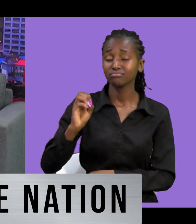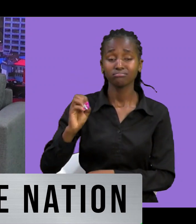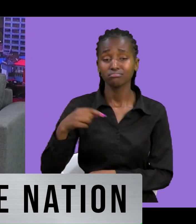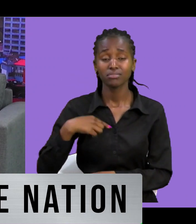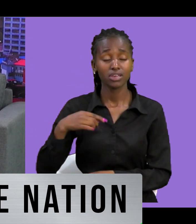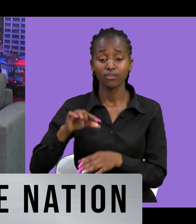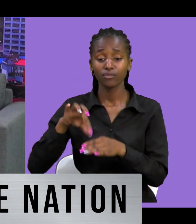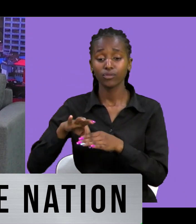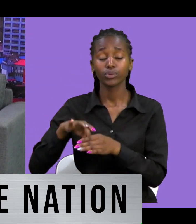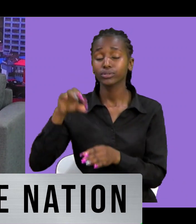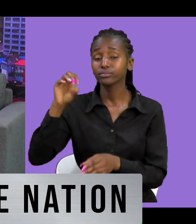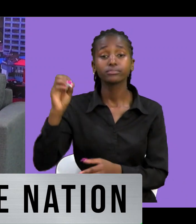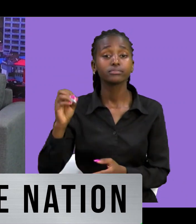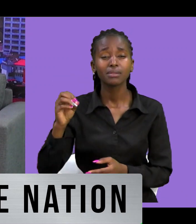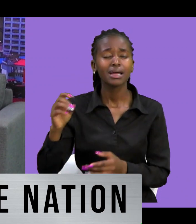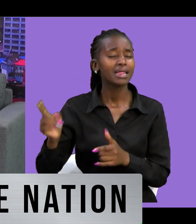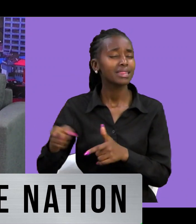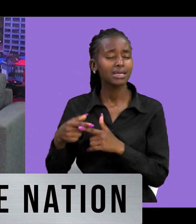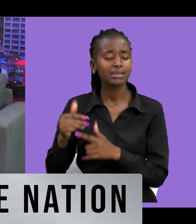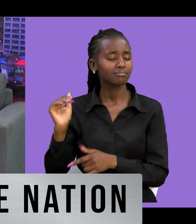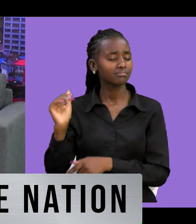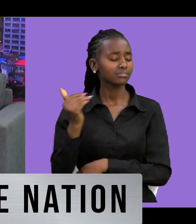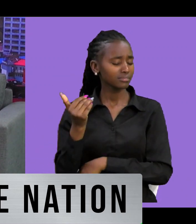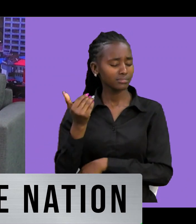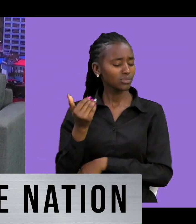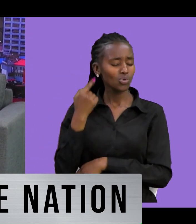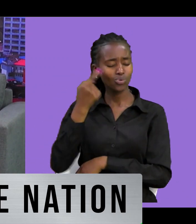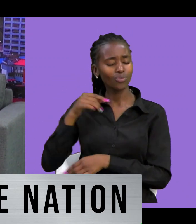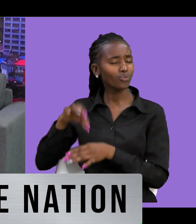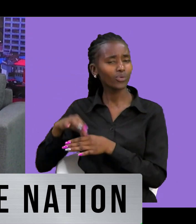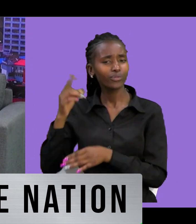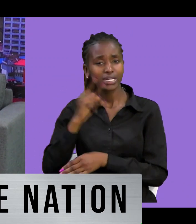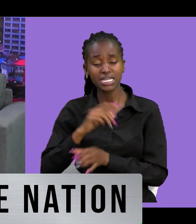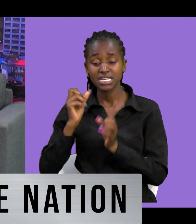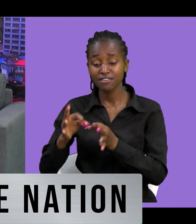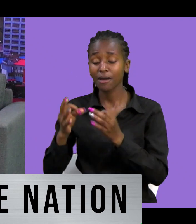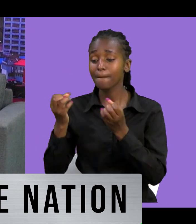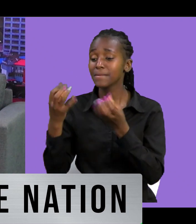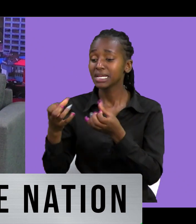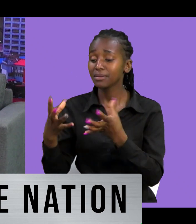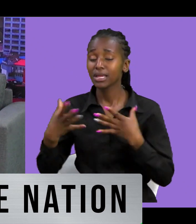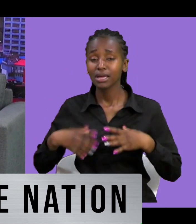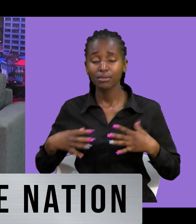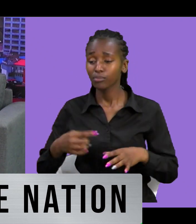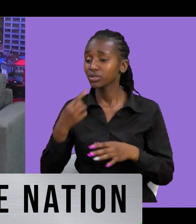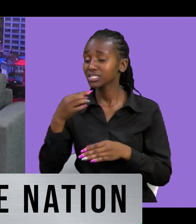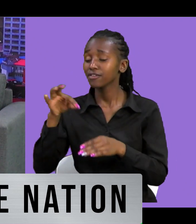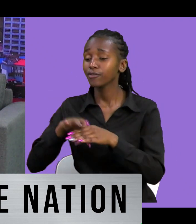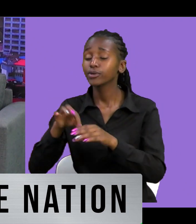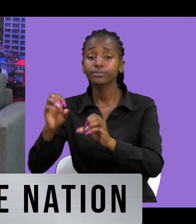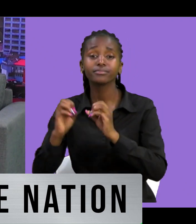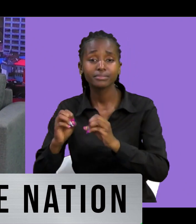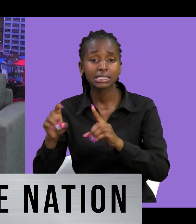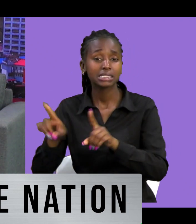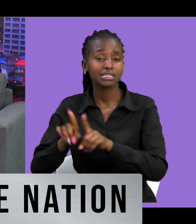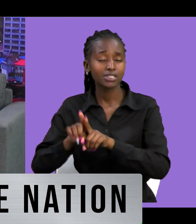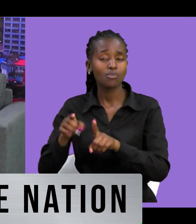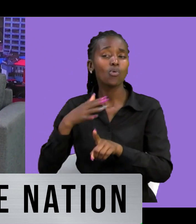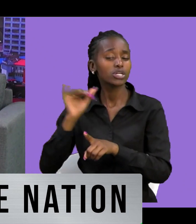now who voted them in? Because now you feel people have been disappointed with the fact that they even don't want to associate